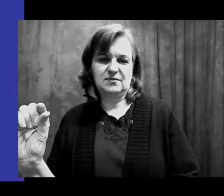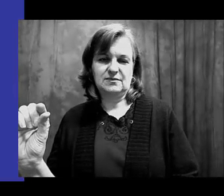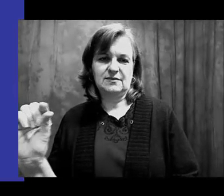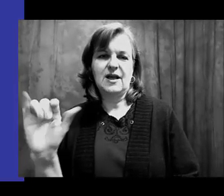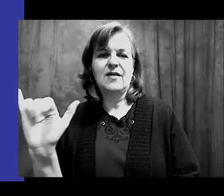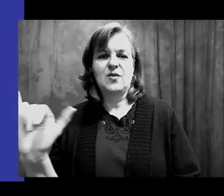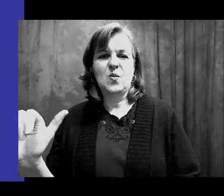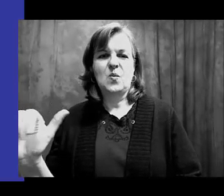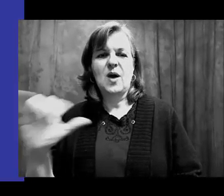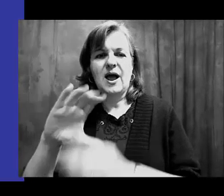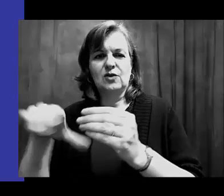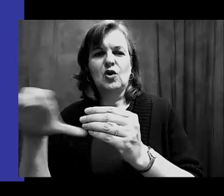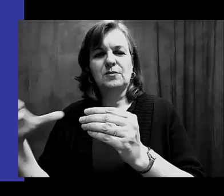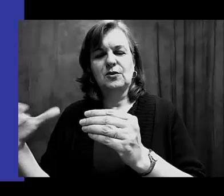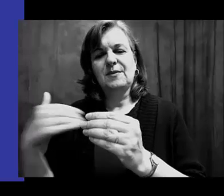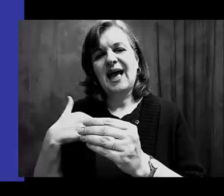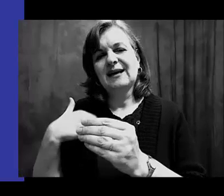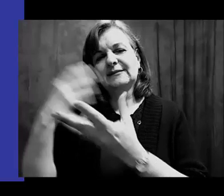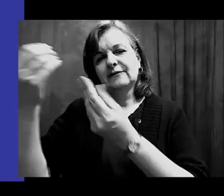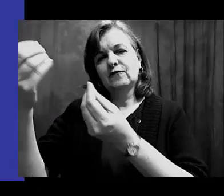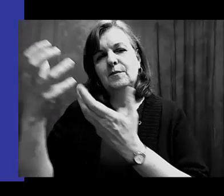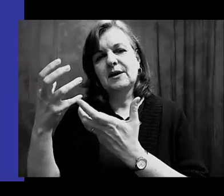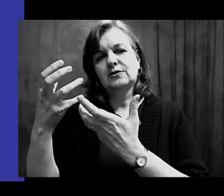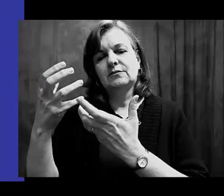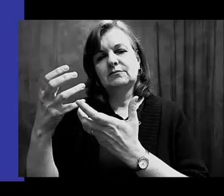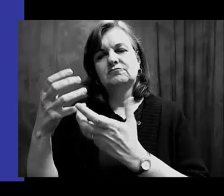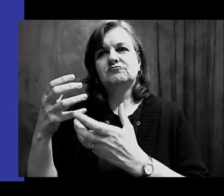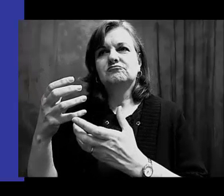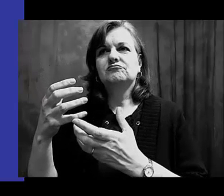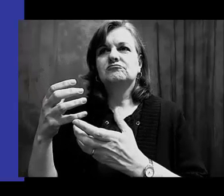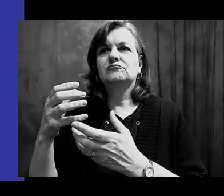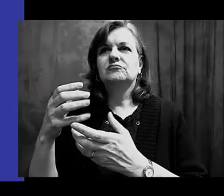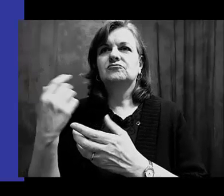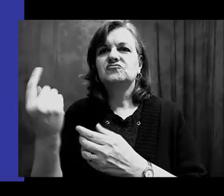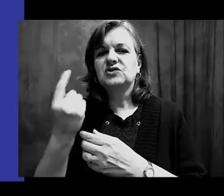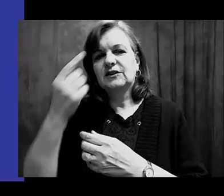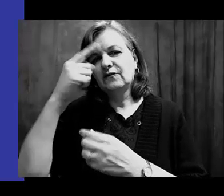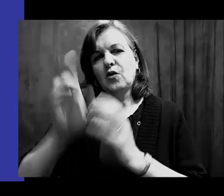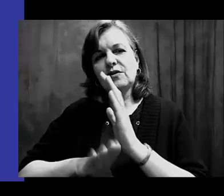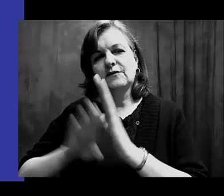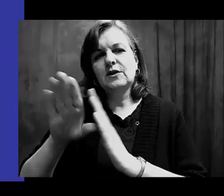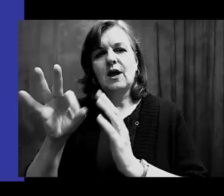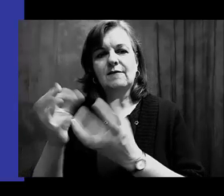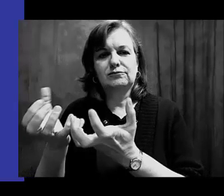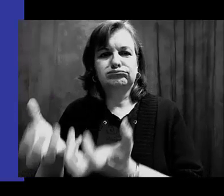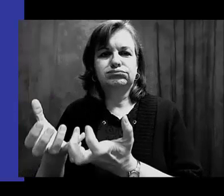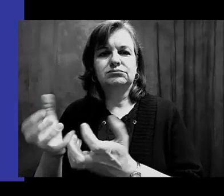is carrying information in mammals just for the development of testes.